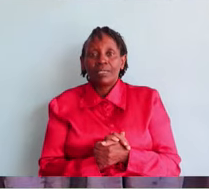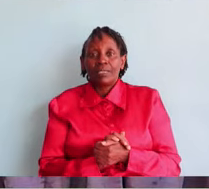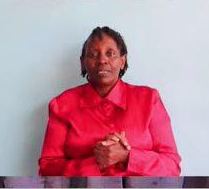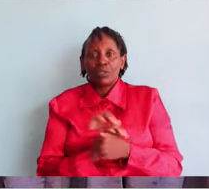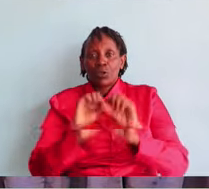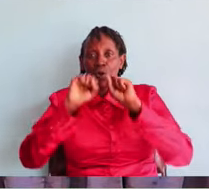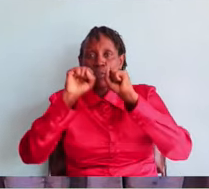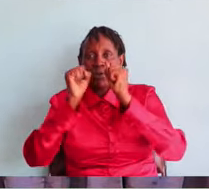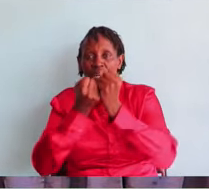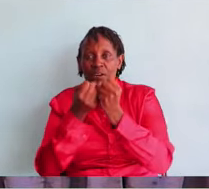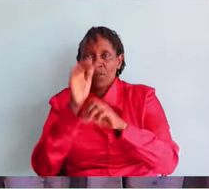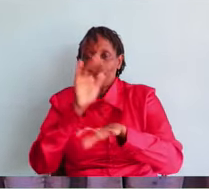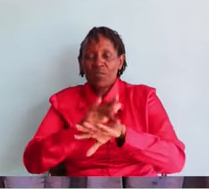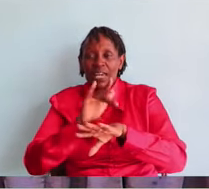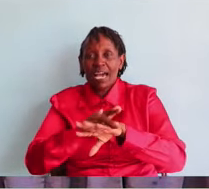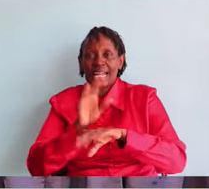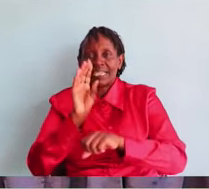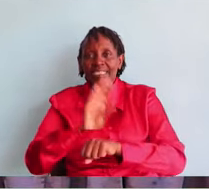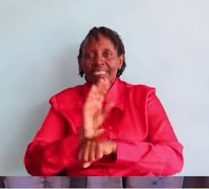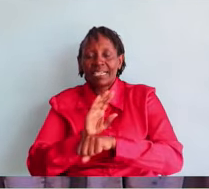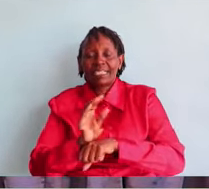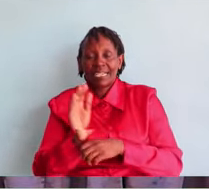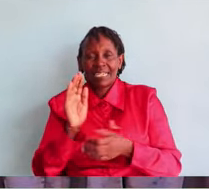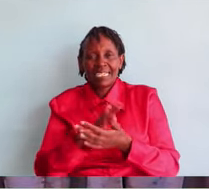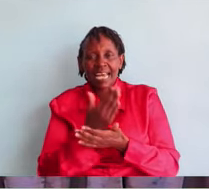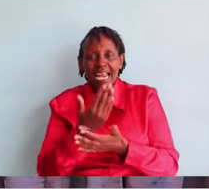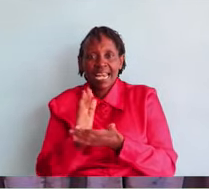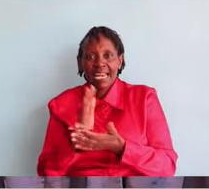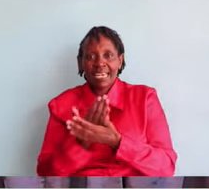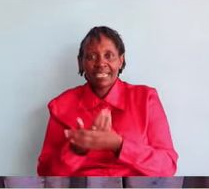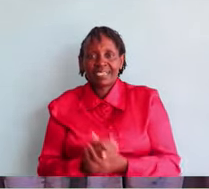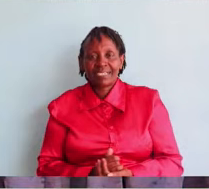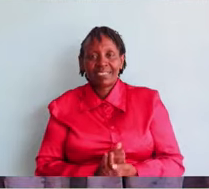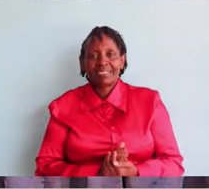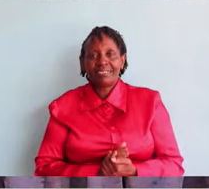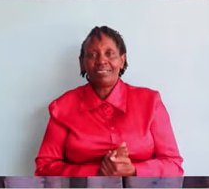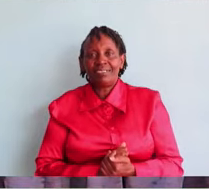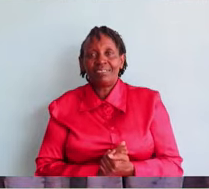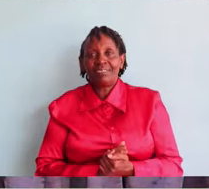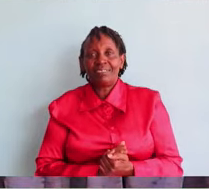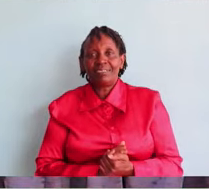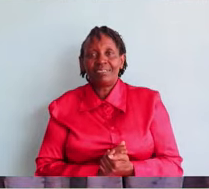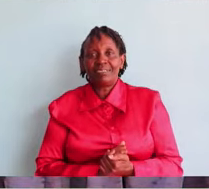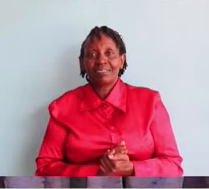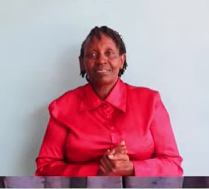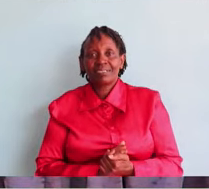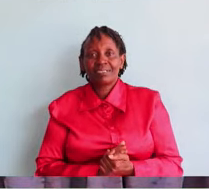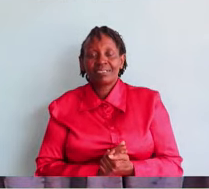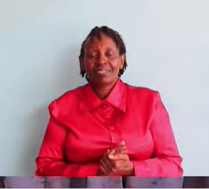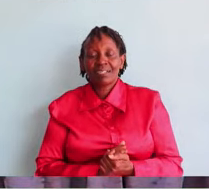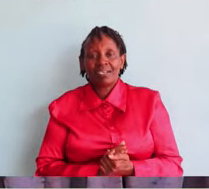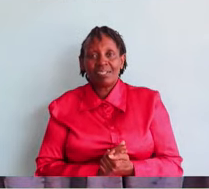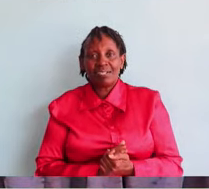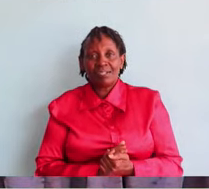early church where people were together and sharing everything in common, in